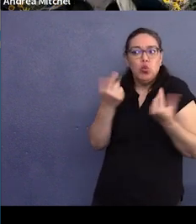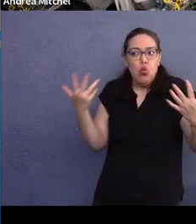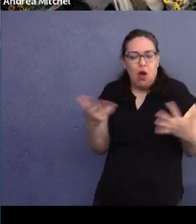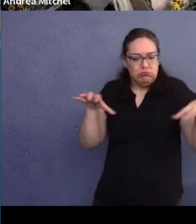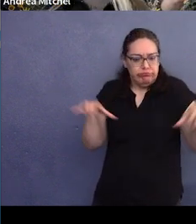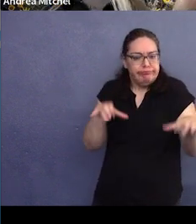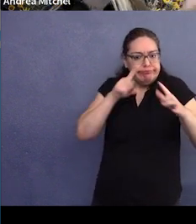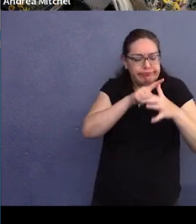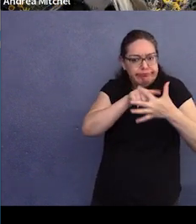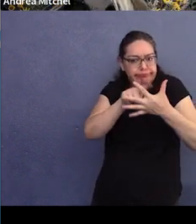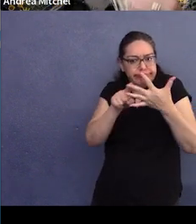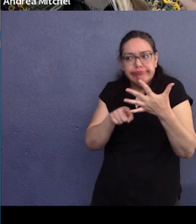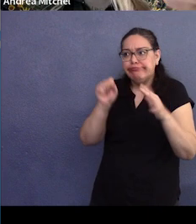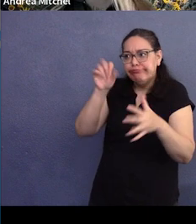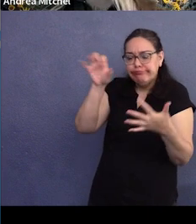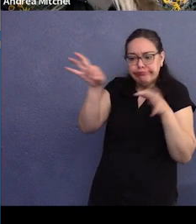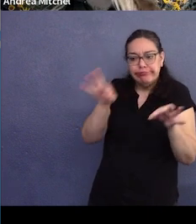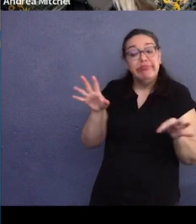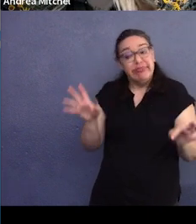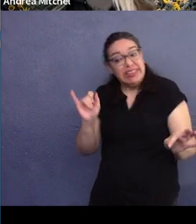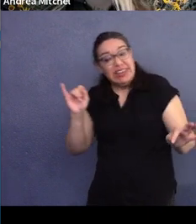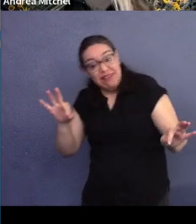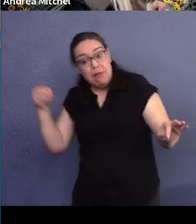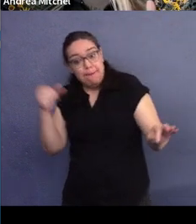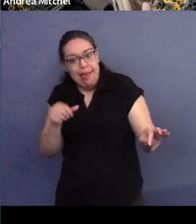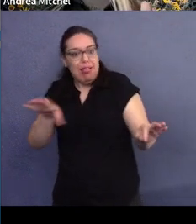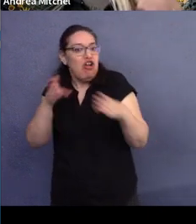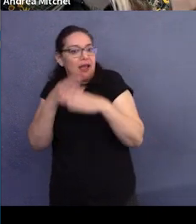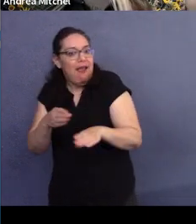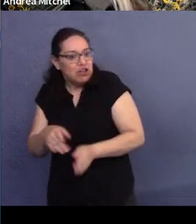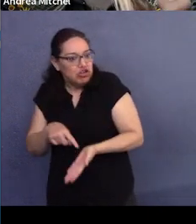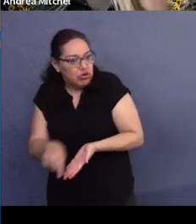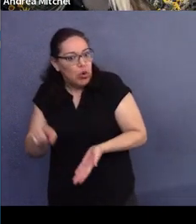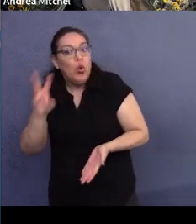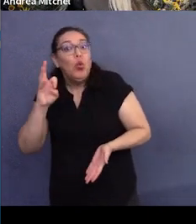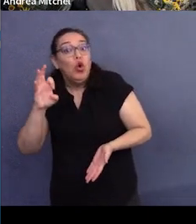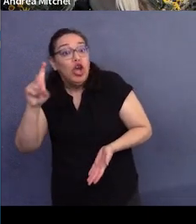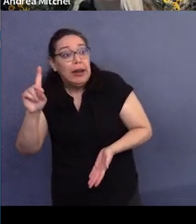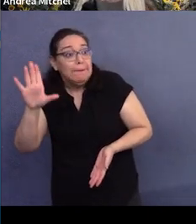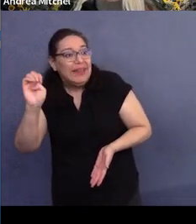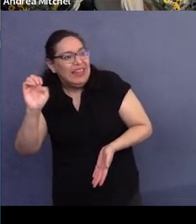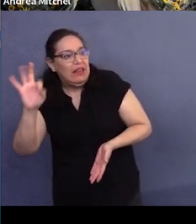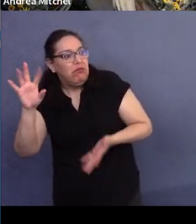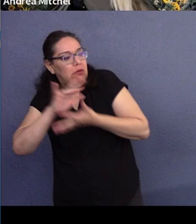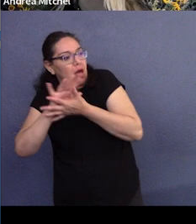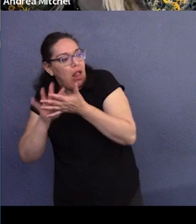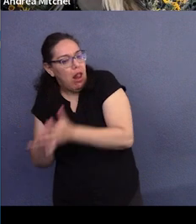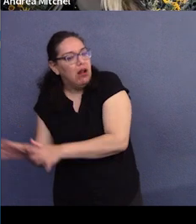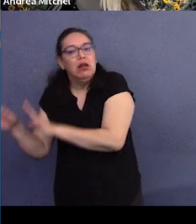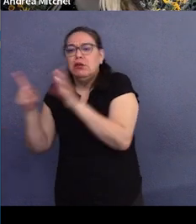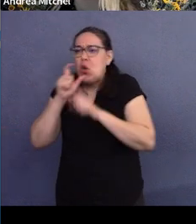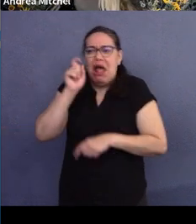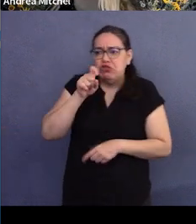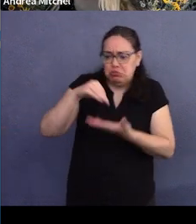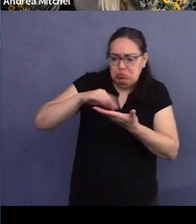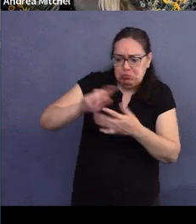and their average rate would be totaling. I mean, you don't have to put in kind dollars,